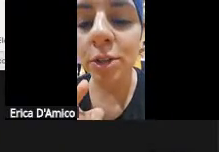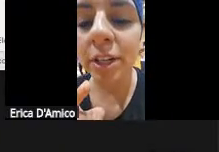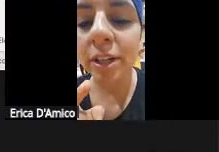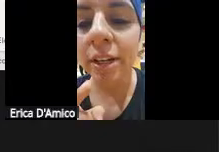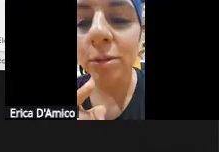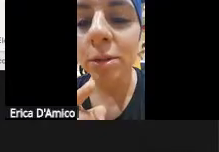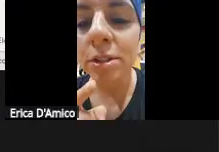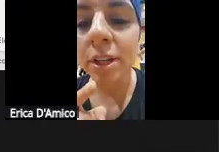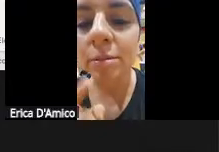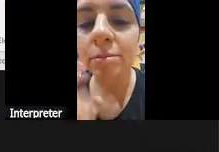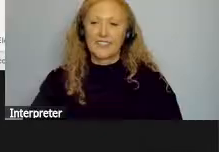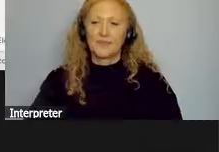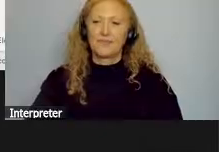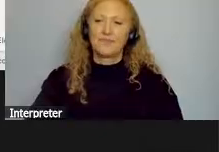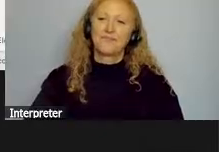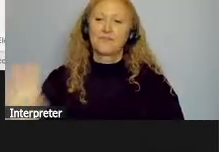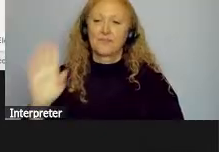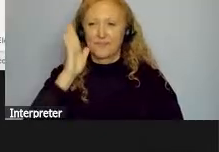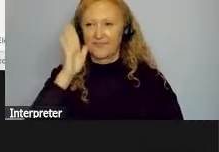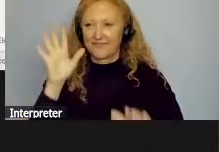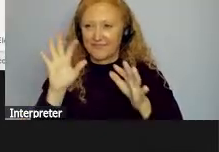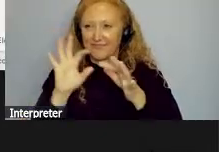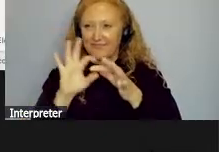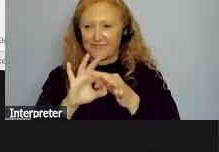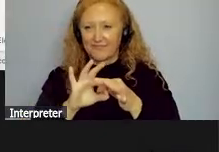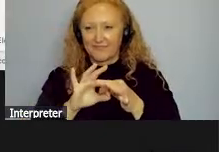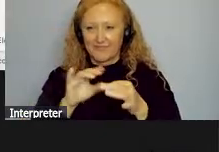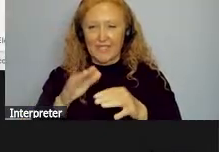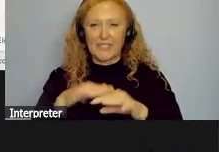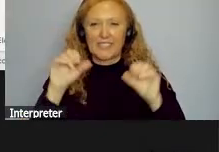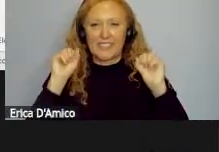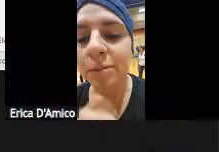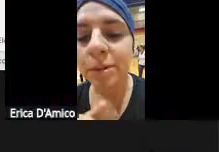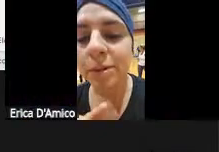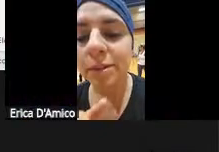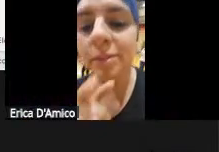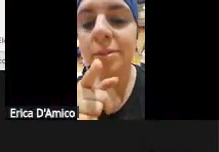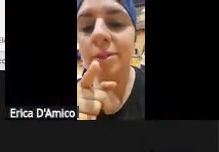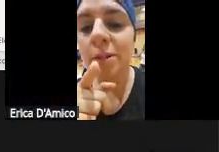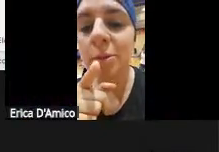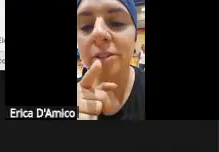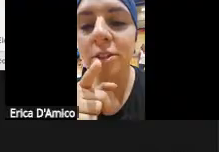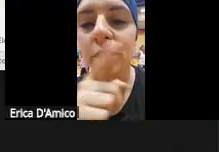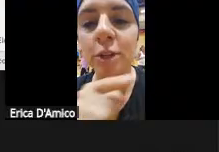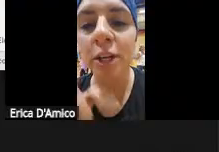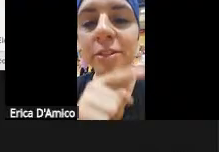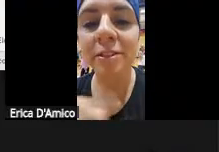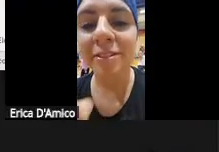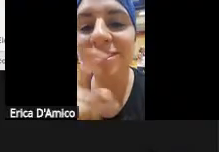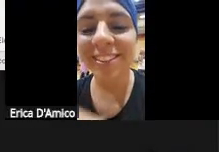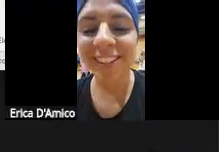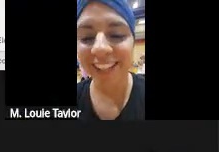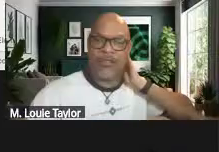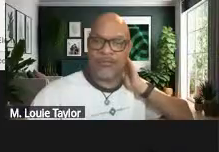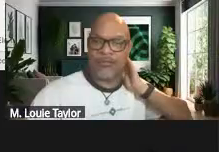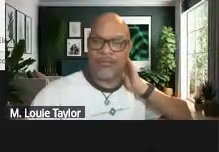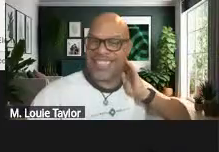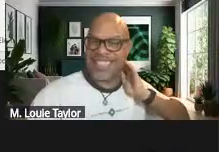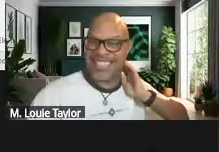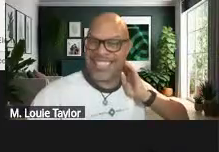I do need to connect with Yeah, you hi, today. Erica. I'm at the gym again. Okay, cool. Send you a message. Love you guys. This afternoon will be